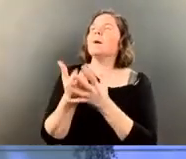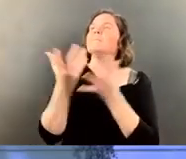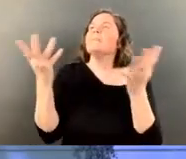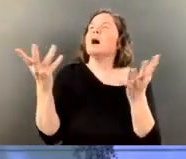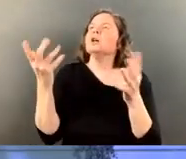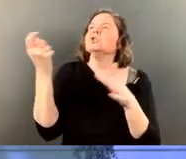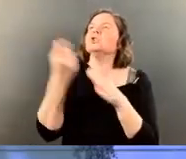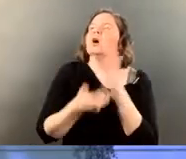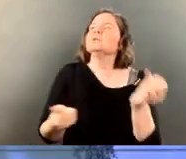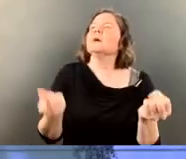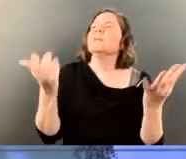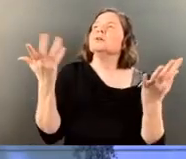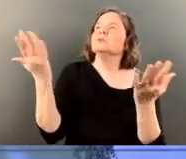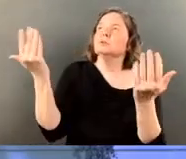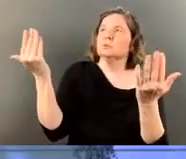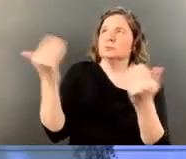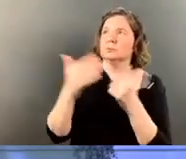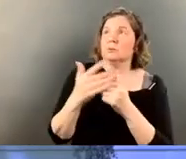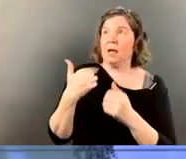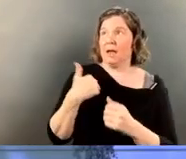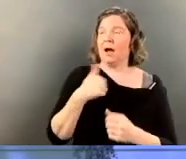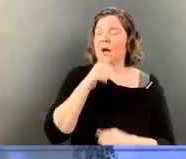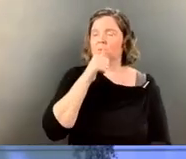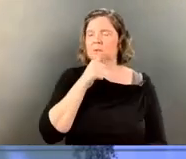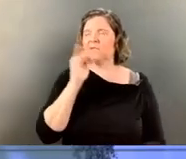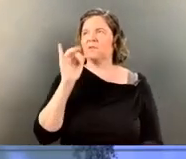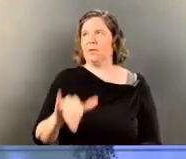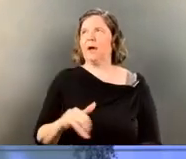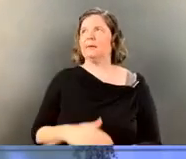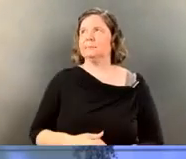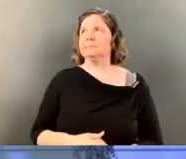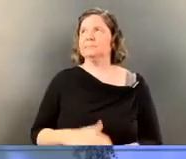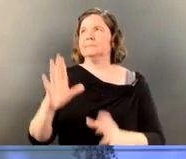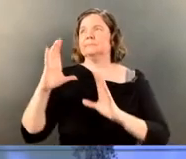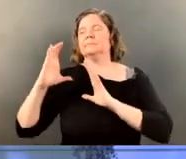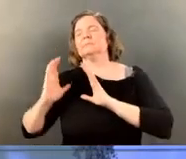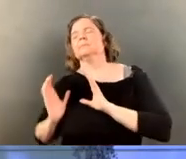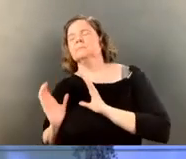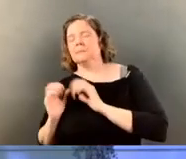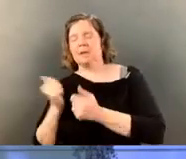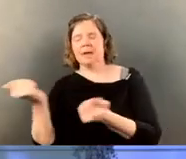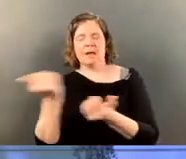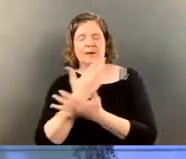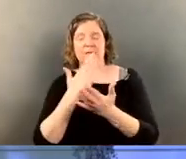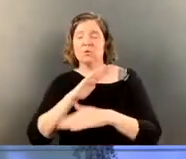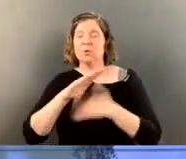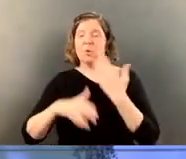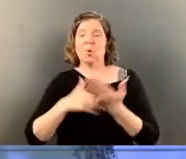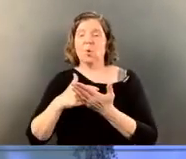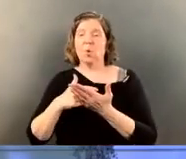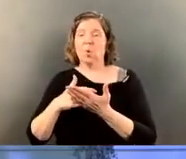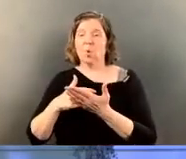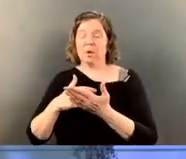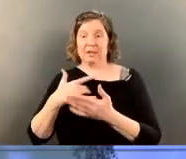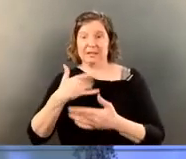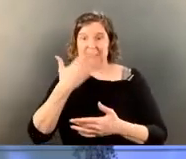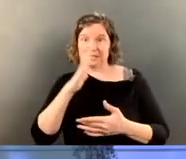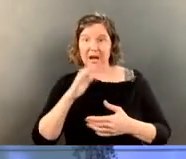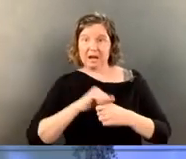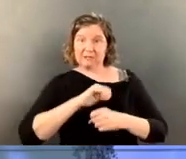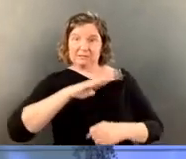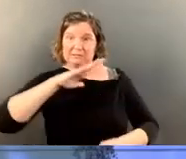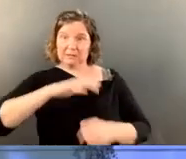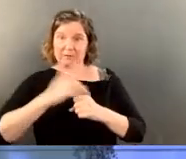it costs. And I'll suffer for all of it until the whole cup of God's wrath is poured out on